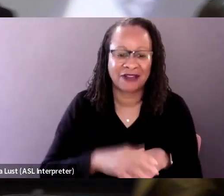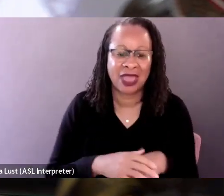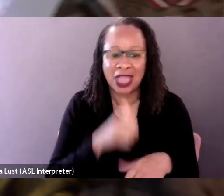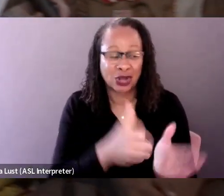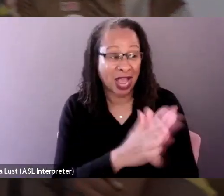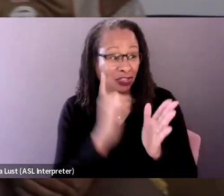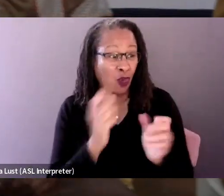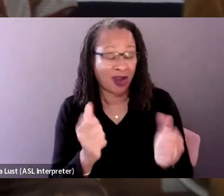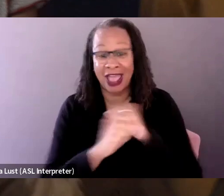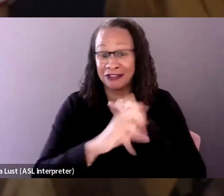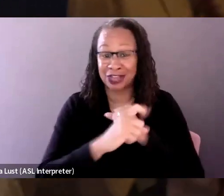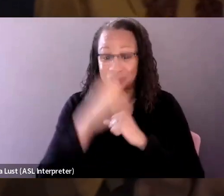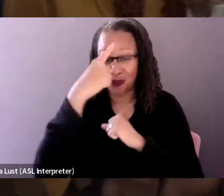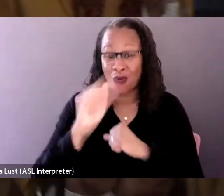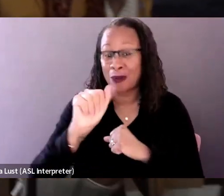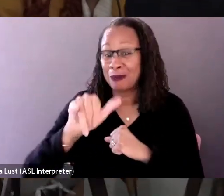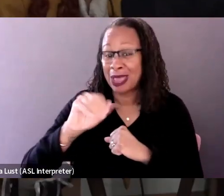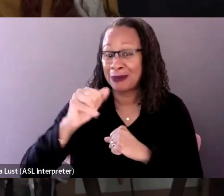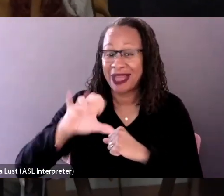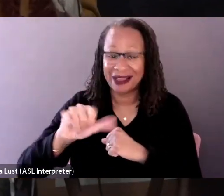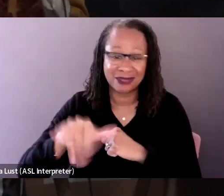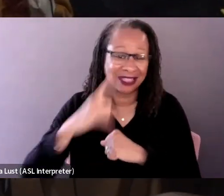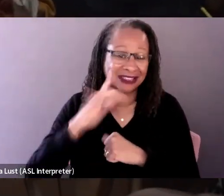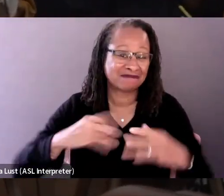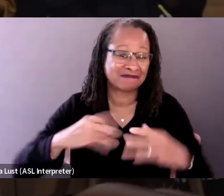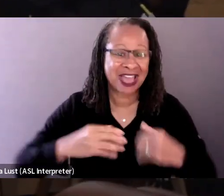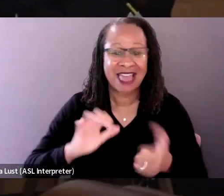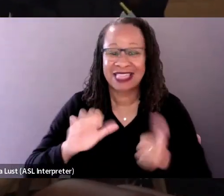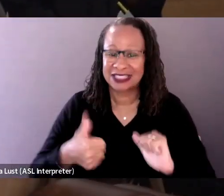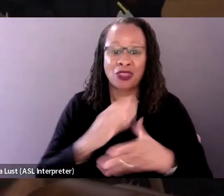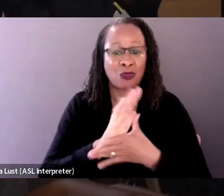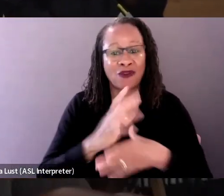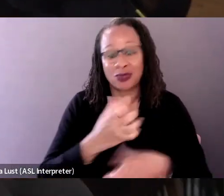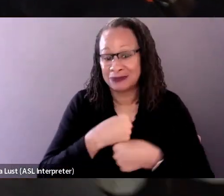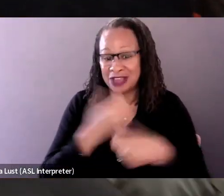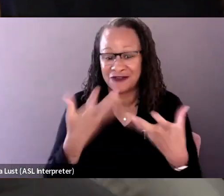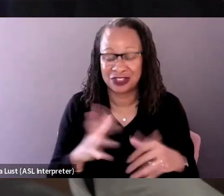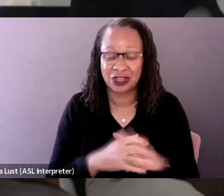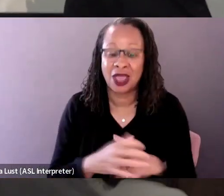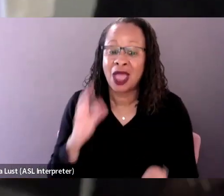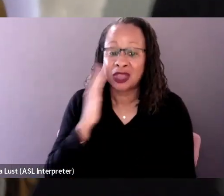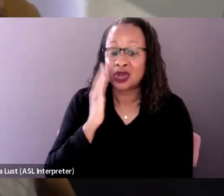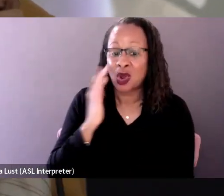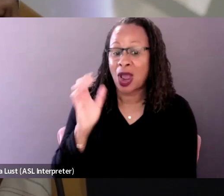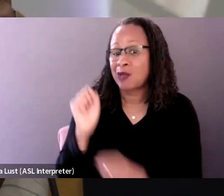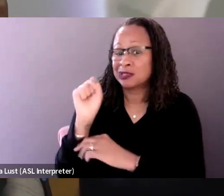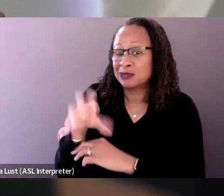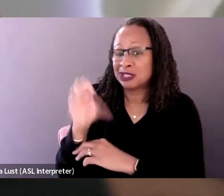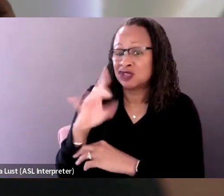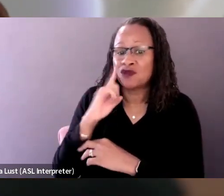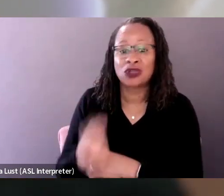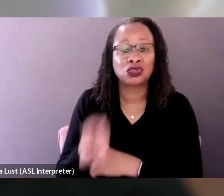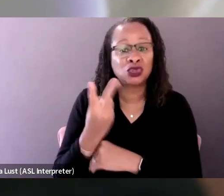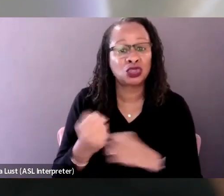it. That's it. That's how the movie got made. No, but I was pitching this for about 2 years. It